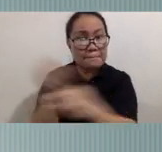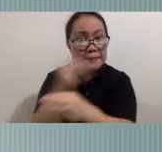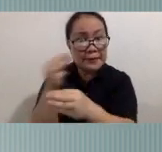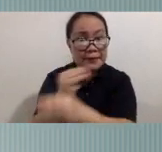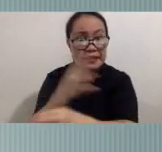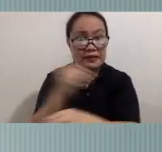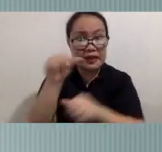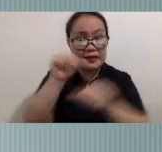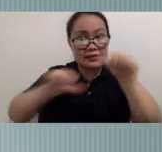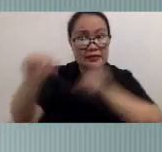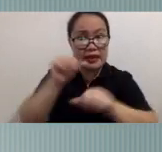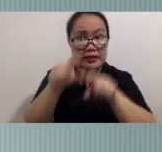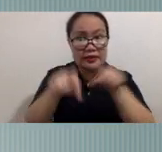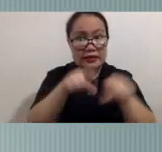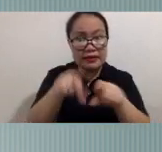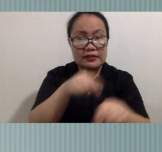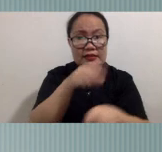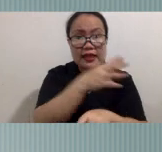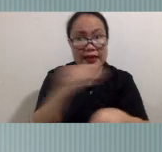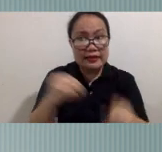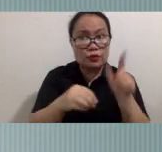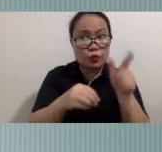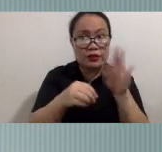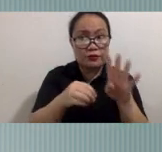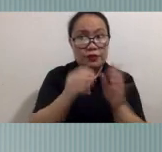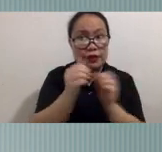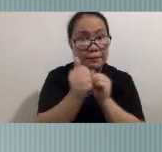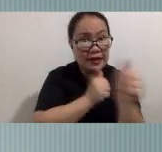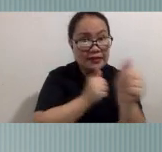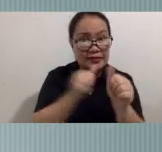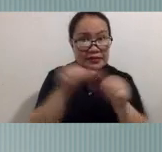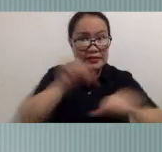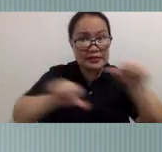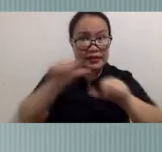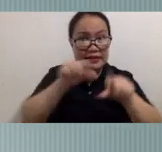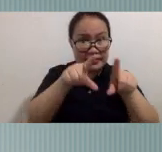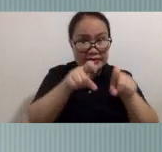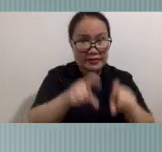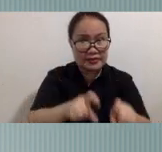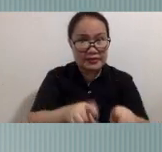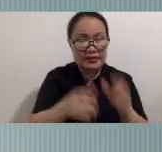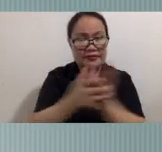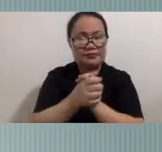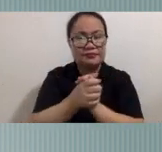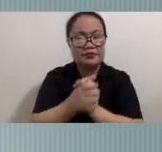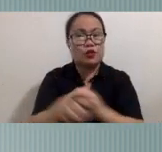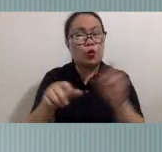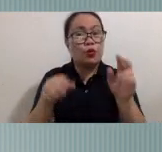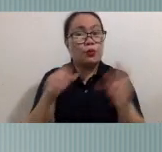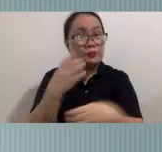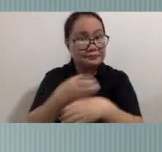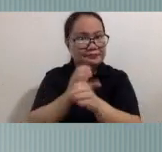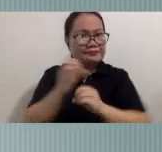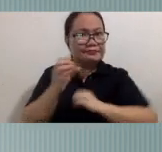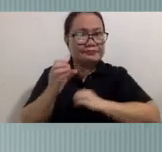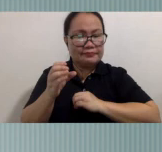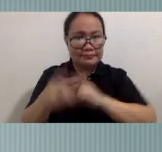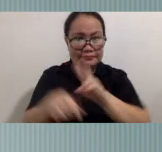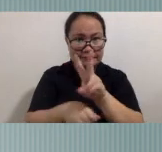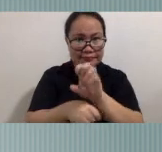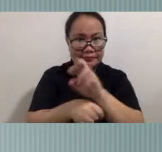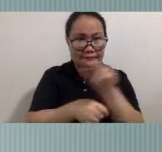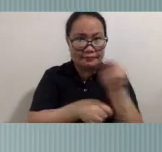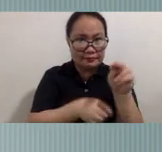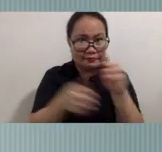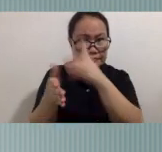30 students in class, 16 passed both the math and science test, and 24 passed the